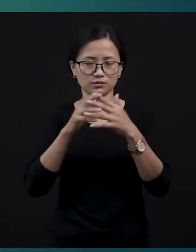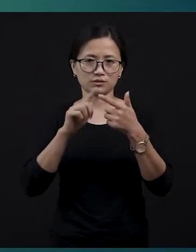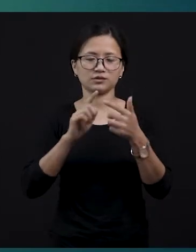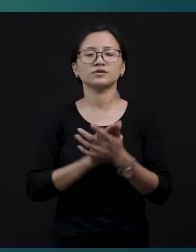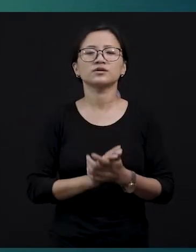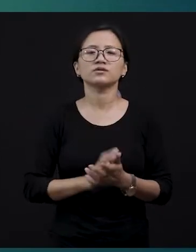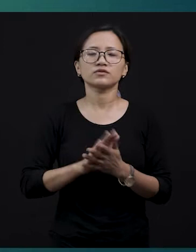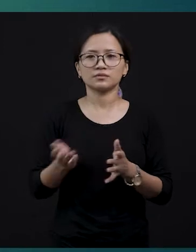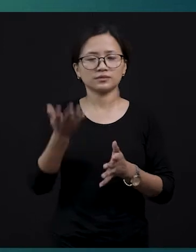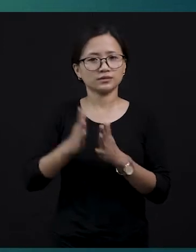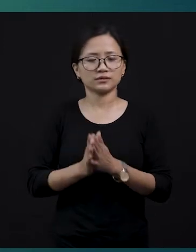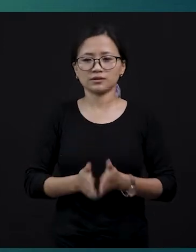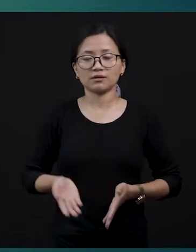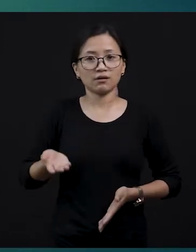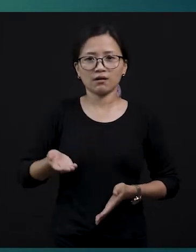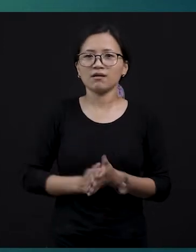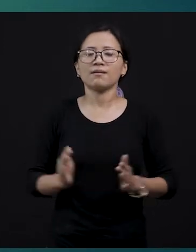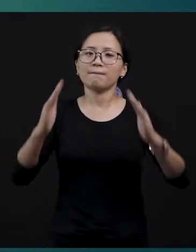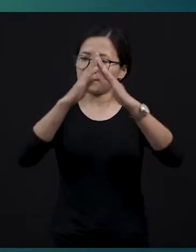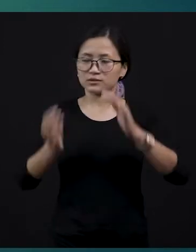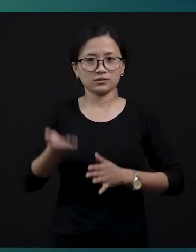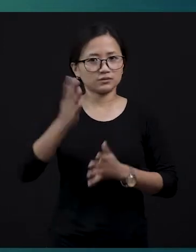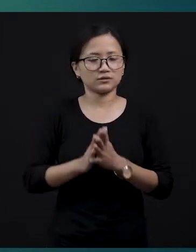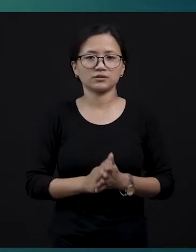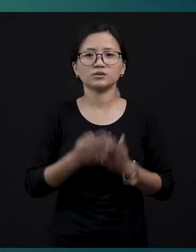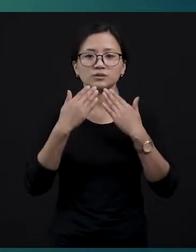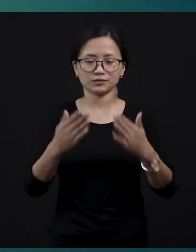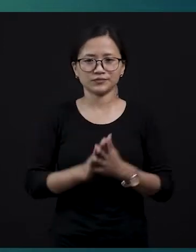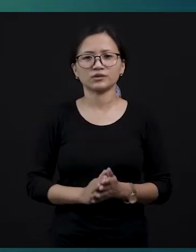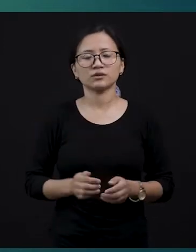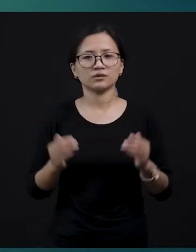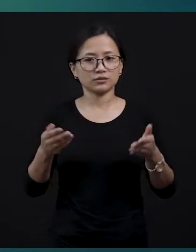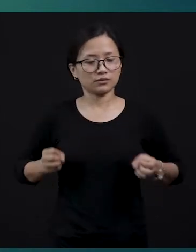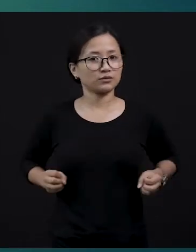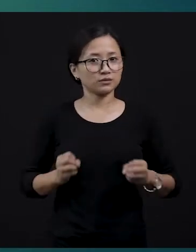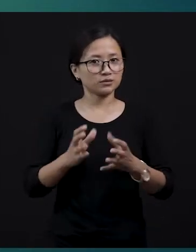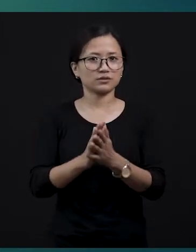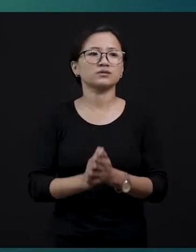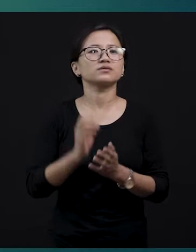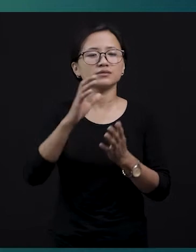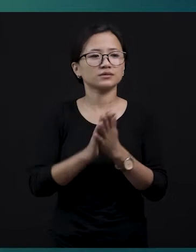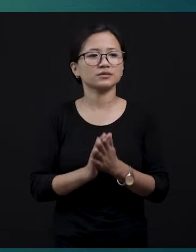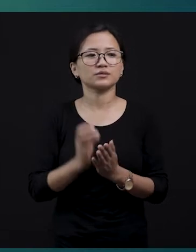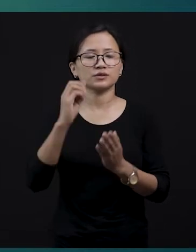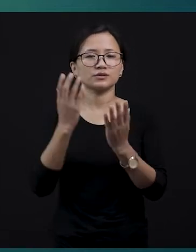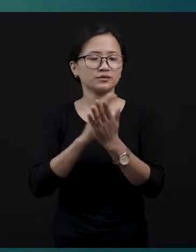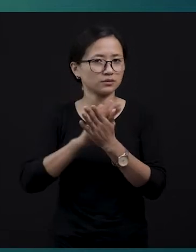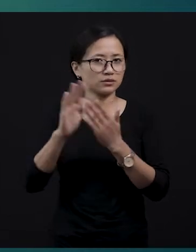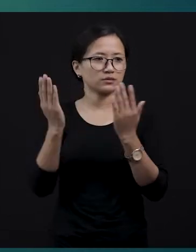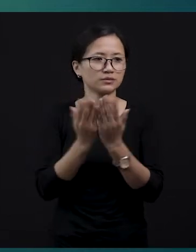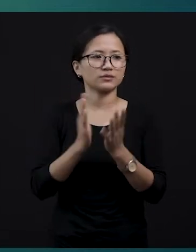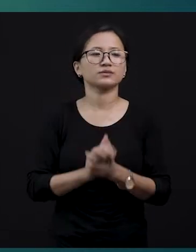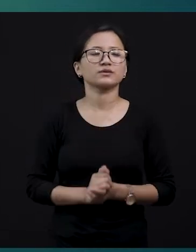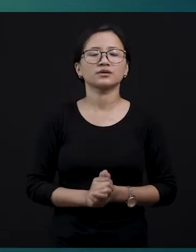School. We are going to start a new lesson that is desert animals. Okay, we have seen a lot of animals. We have even discussed